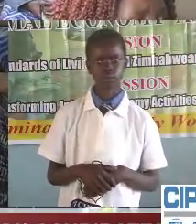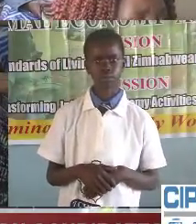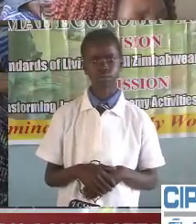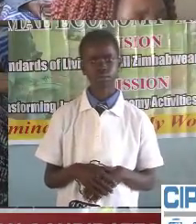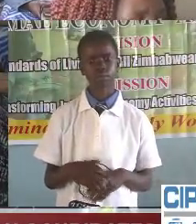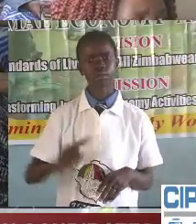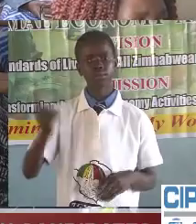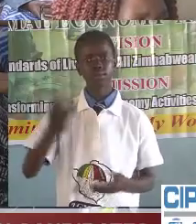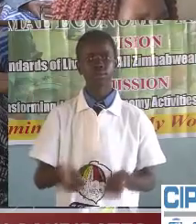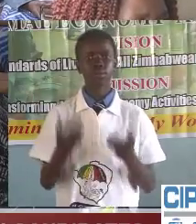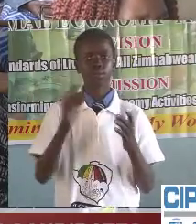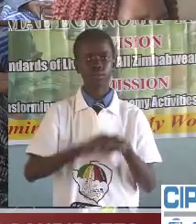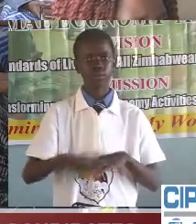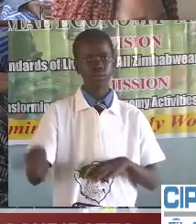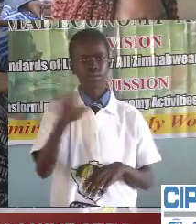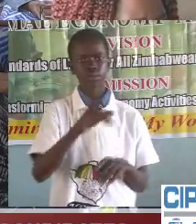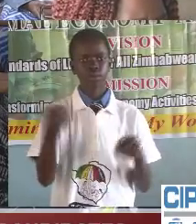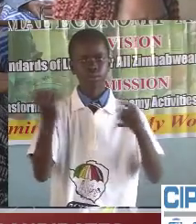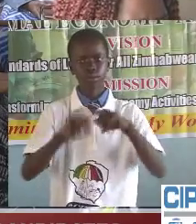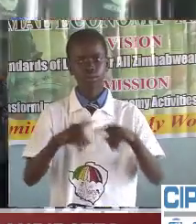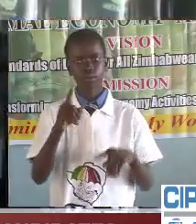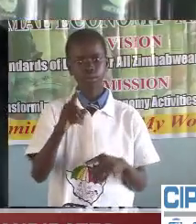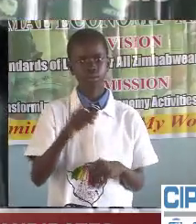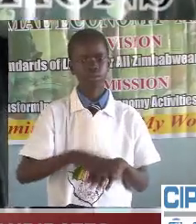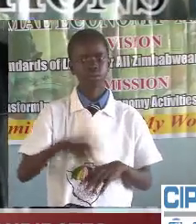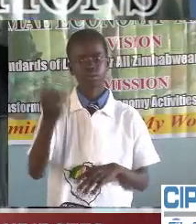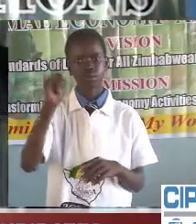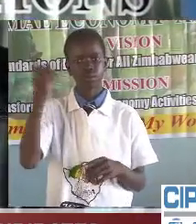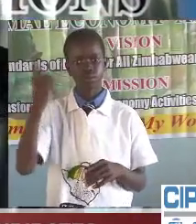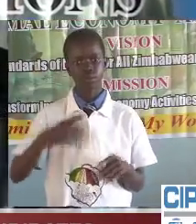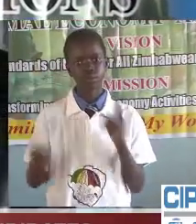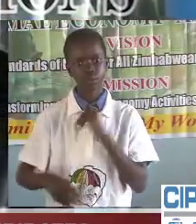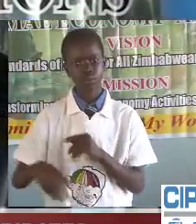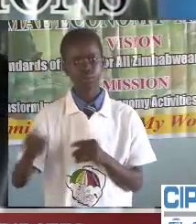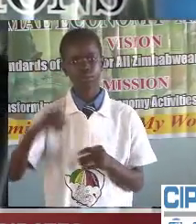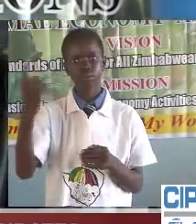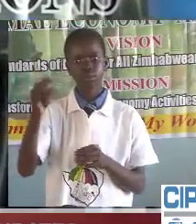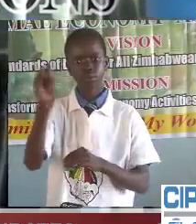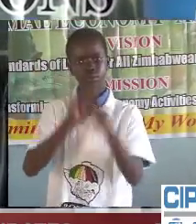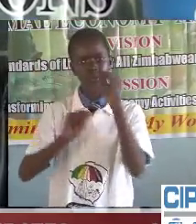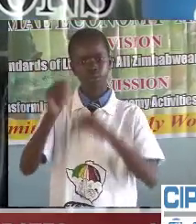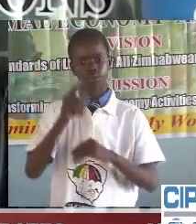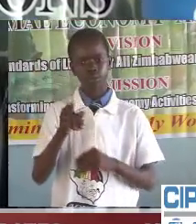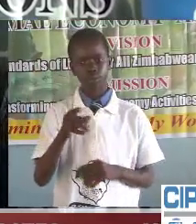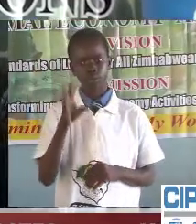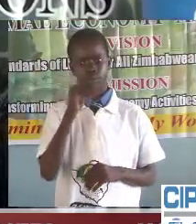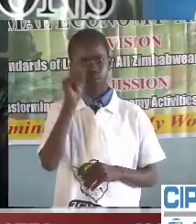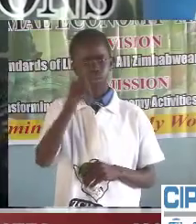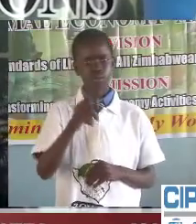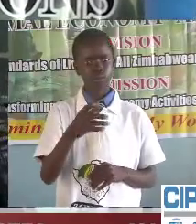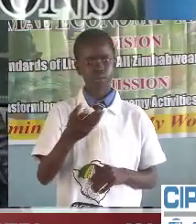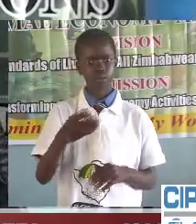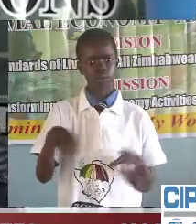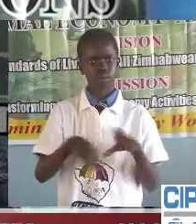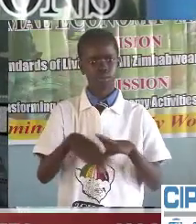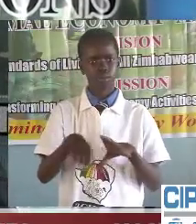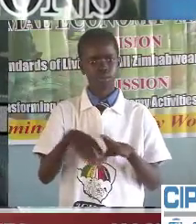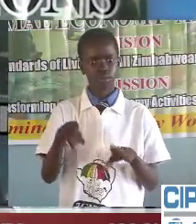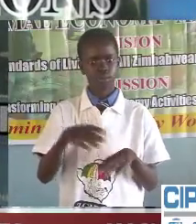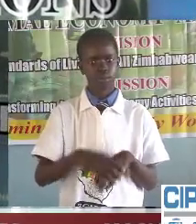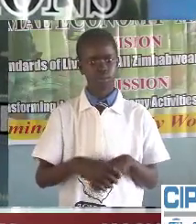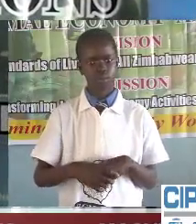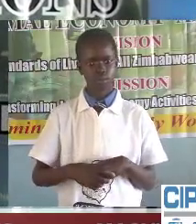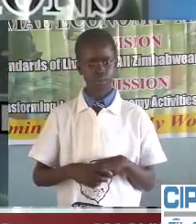Straight away this time, I'm going to request the Chair National President, who is also the